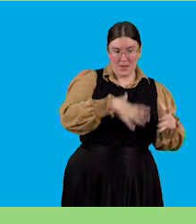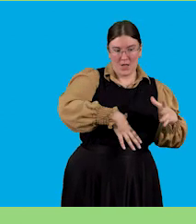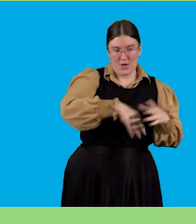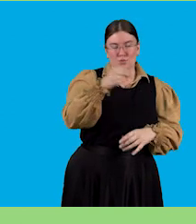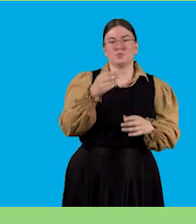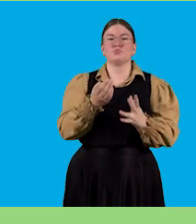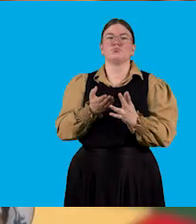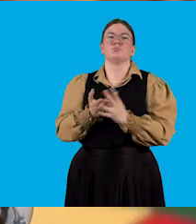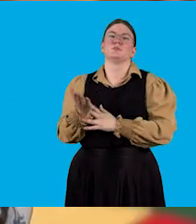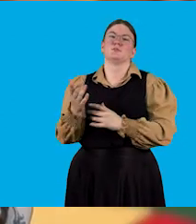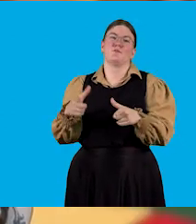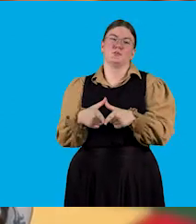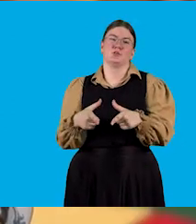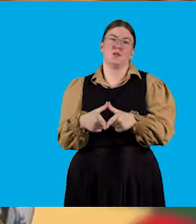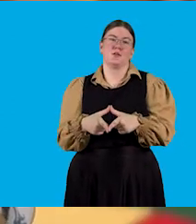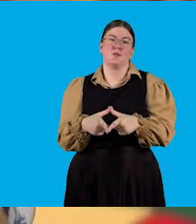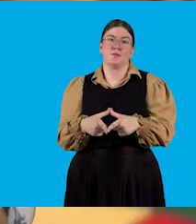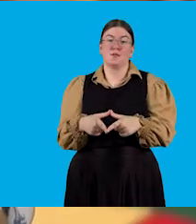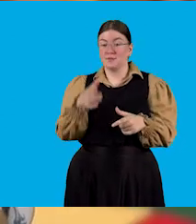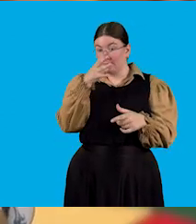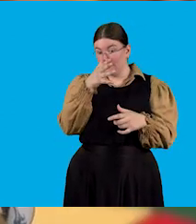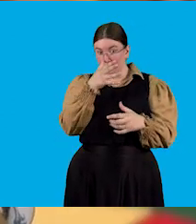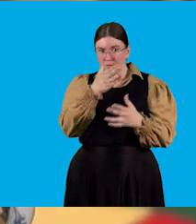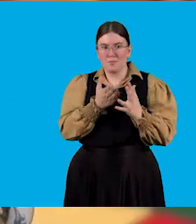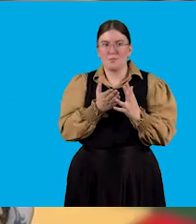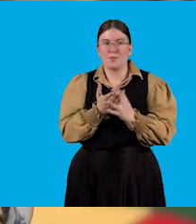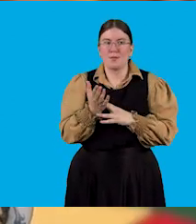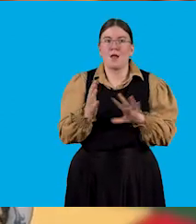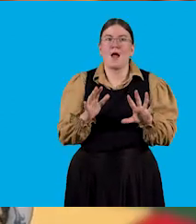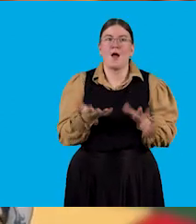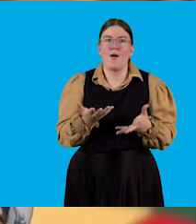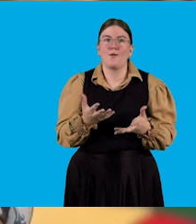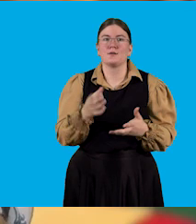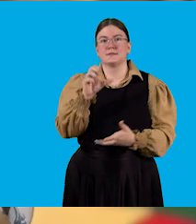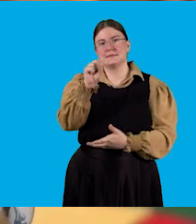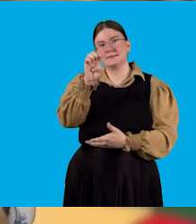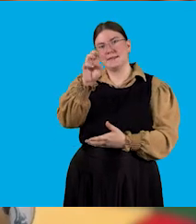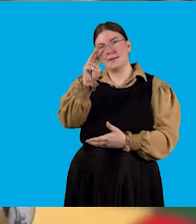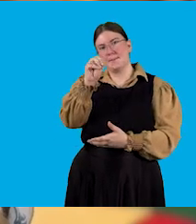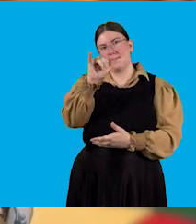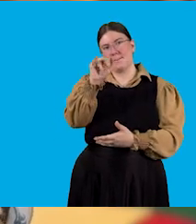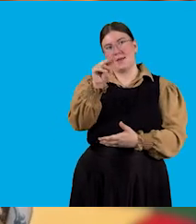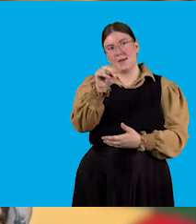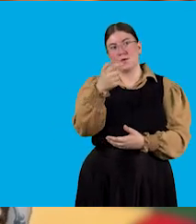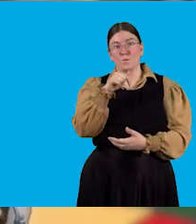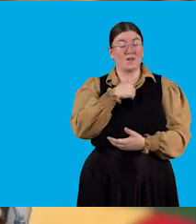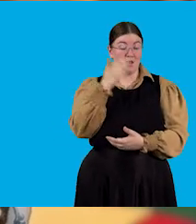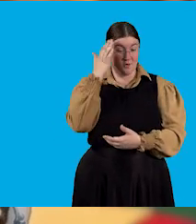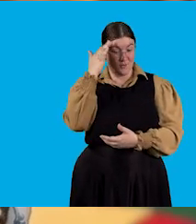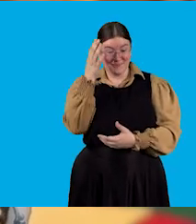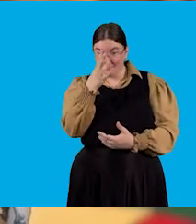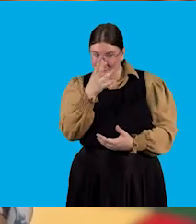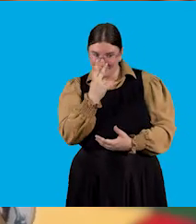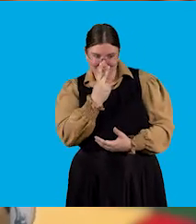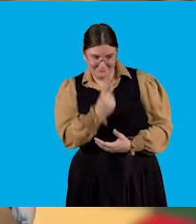liquid known as semen. And because we know that cells cannot be seen with the naked